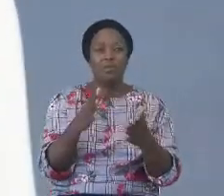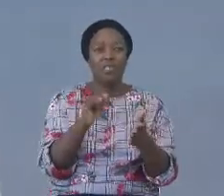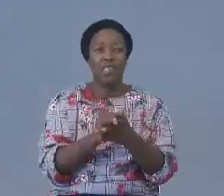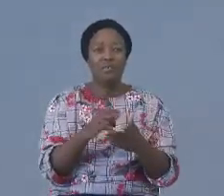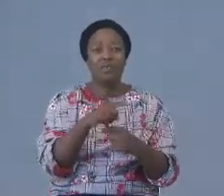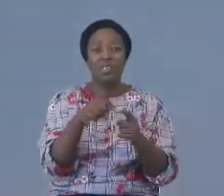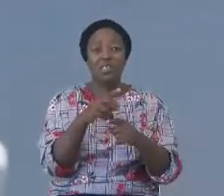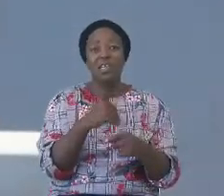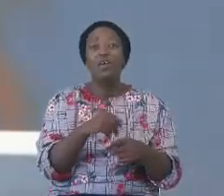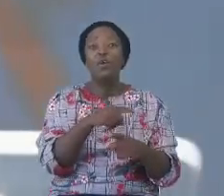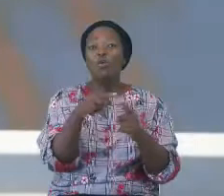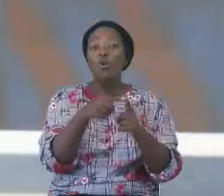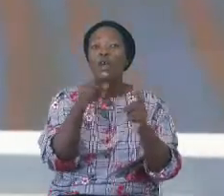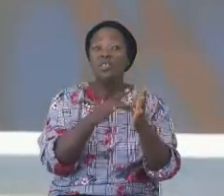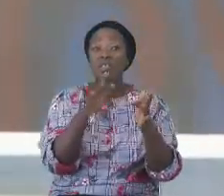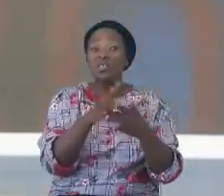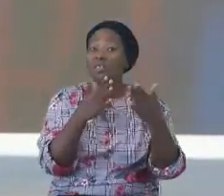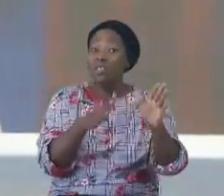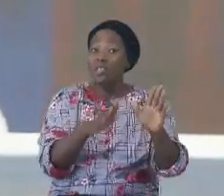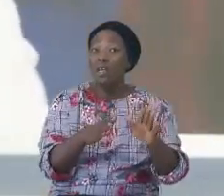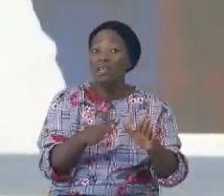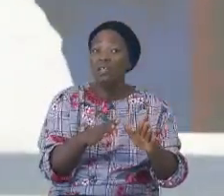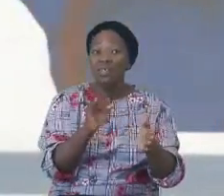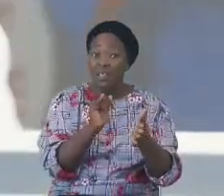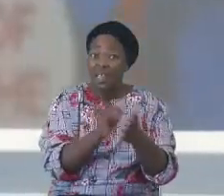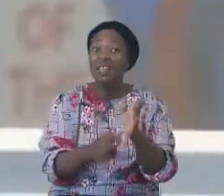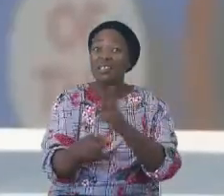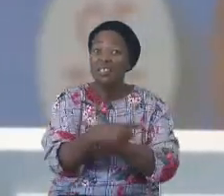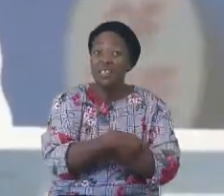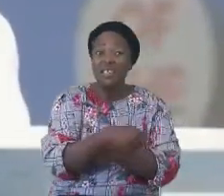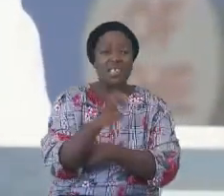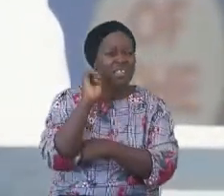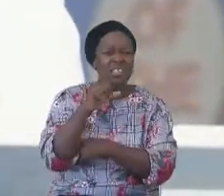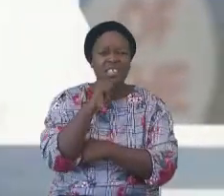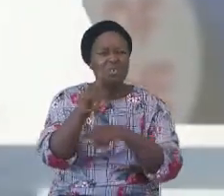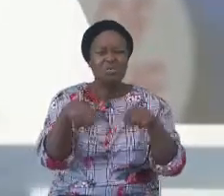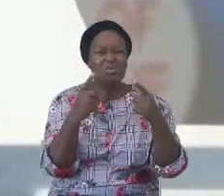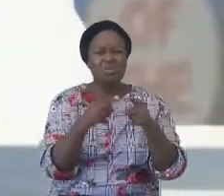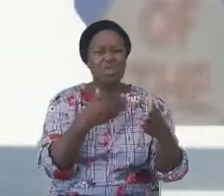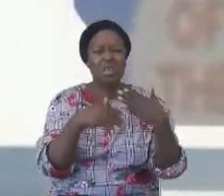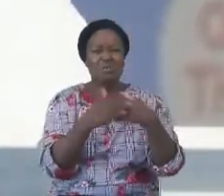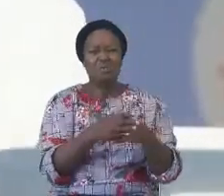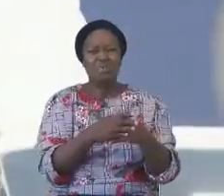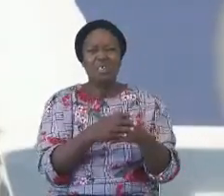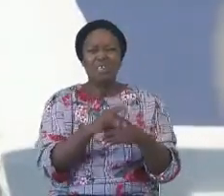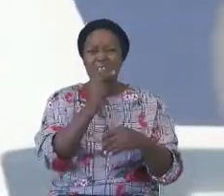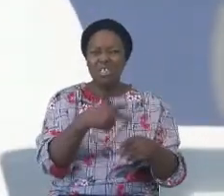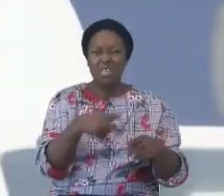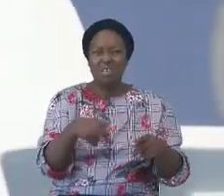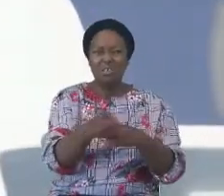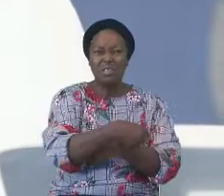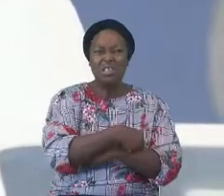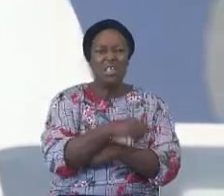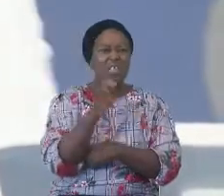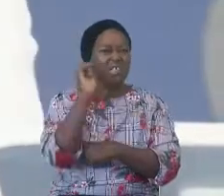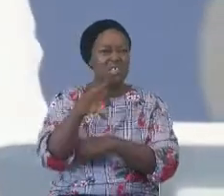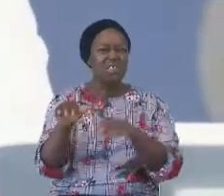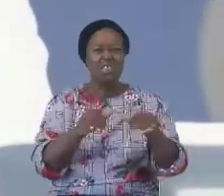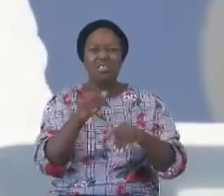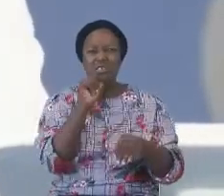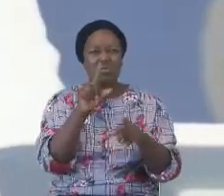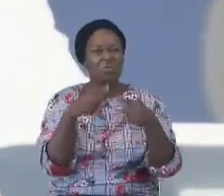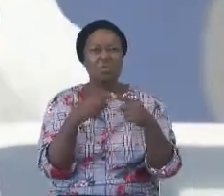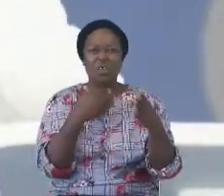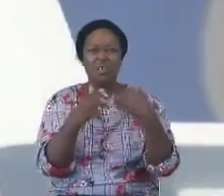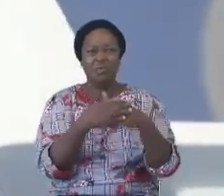the scriptures, and they say when Jesus died that day, he didn't go to heaven. Then they said